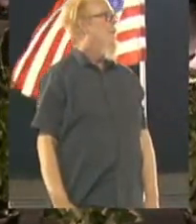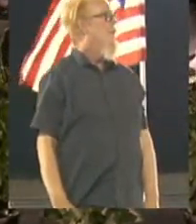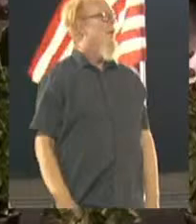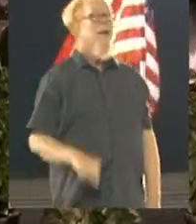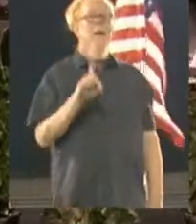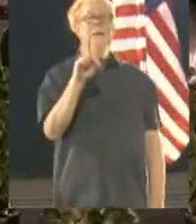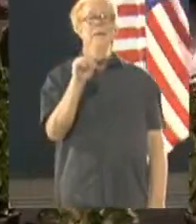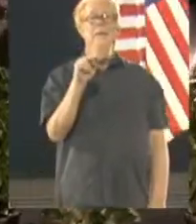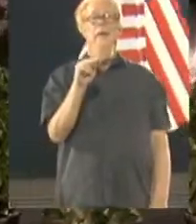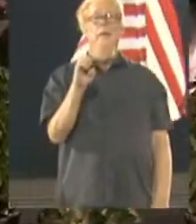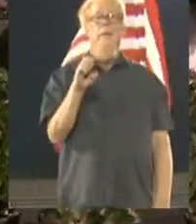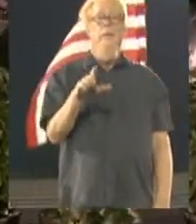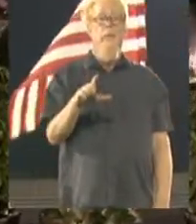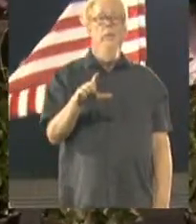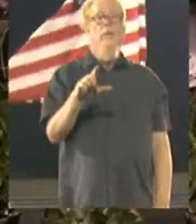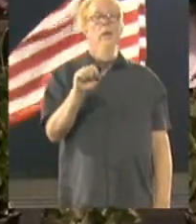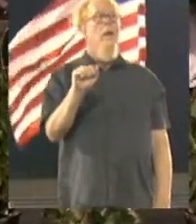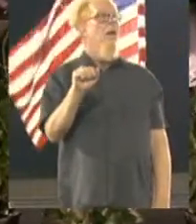Daniel Alvarado.